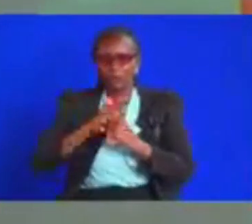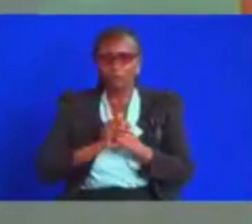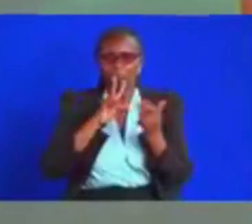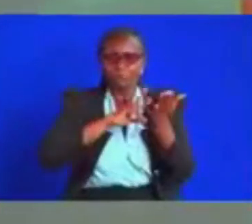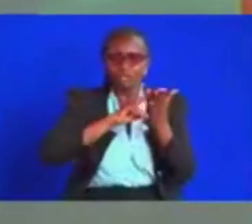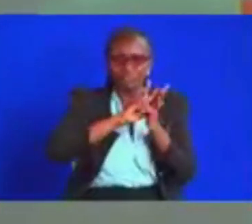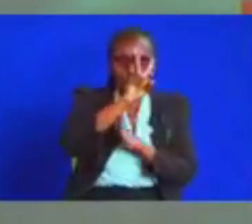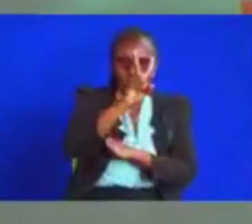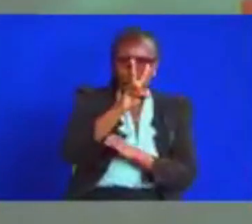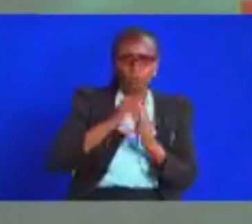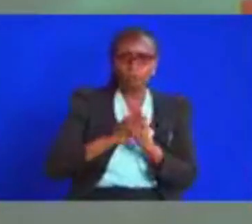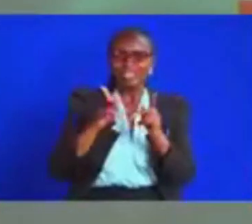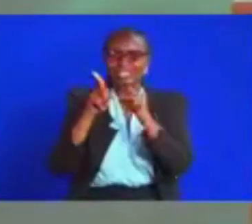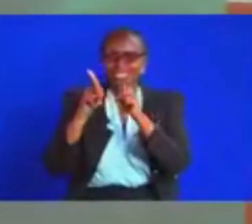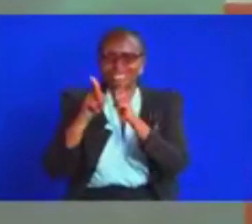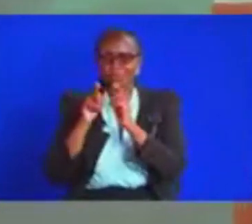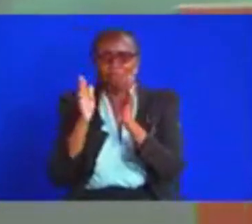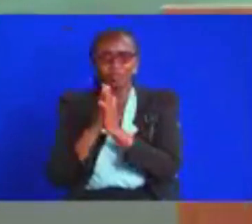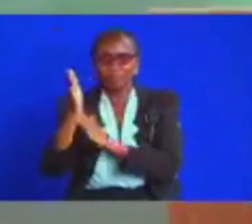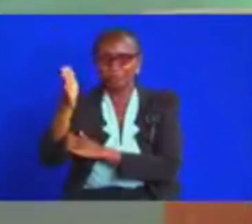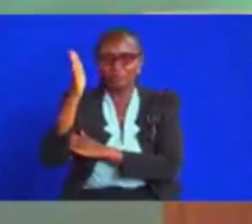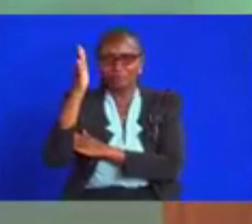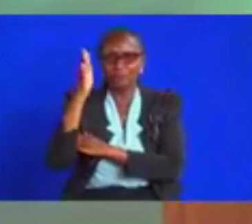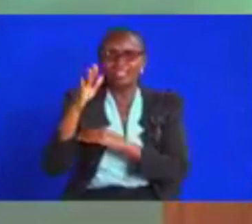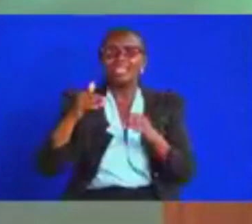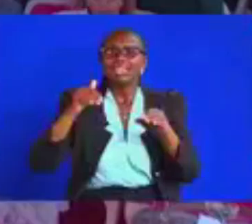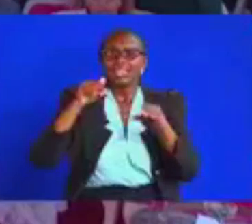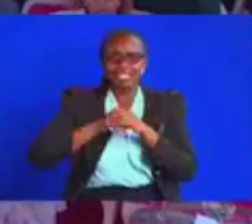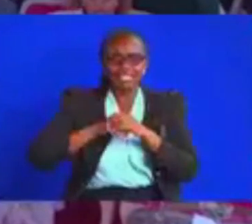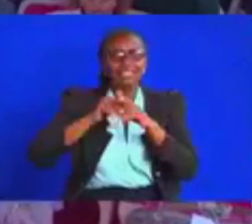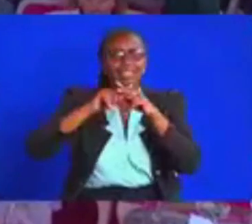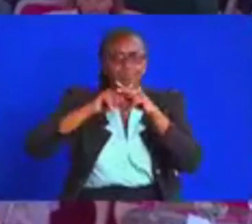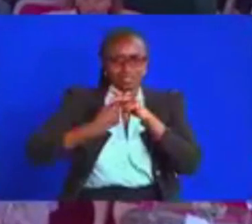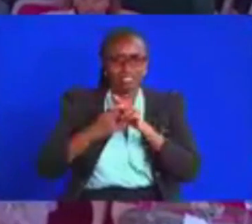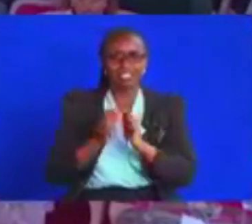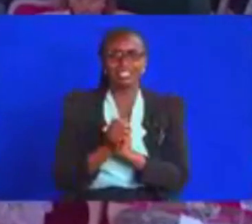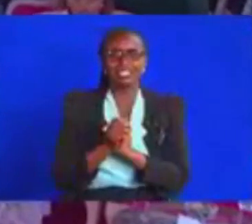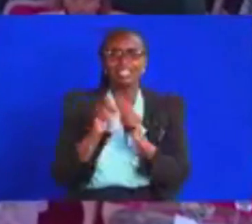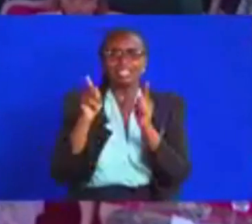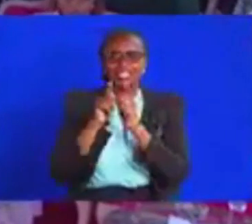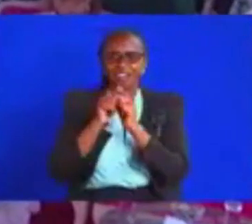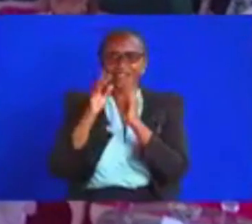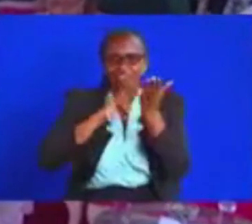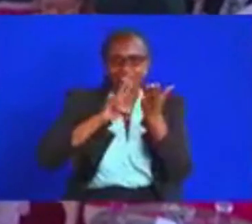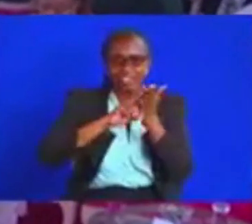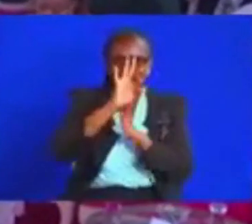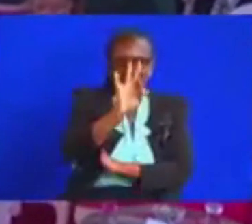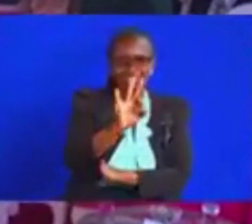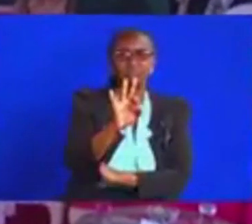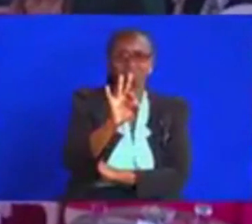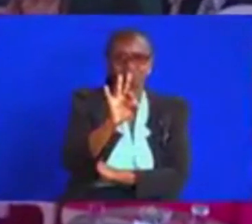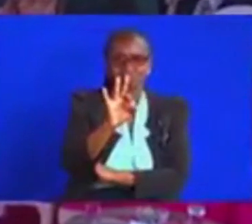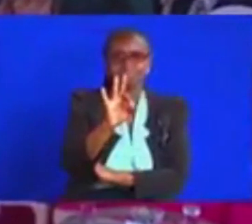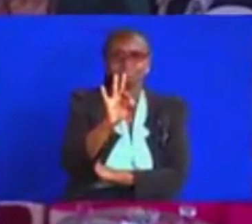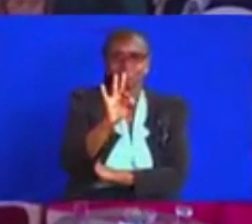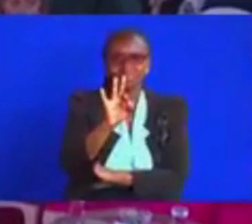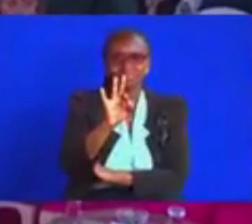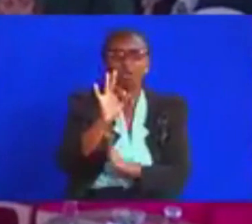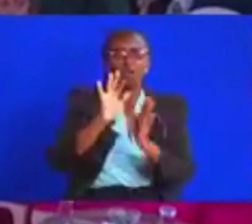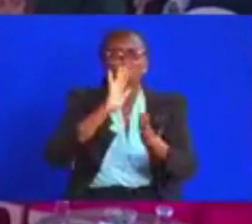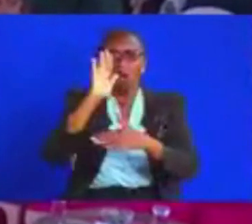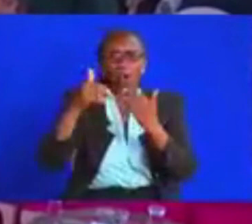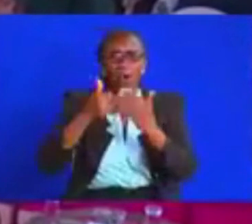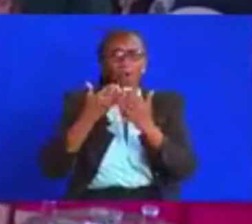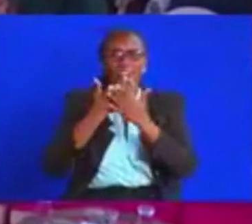says, the same was with God in the beginning. Now, I like verse 3. It says, all